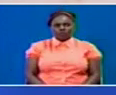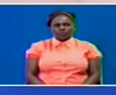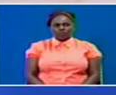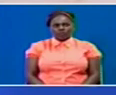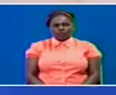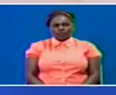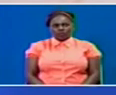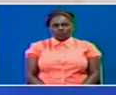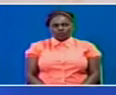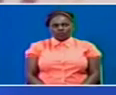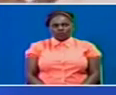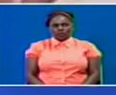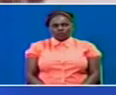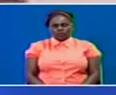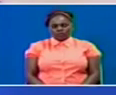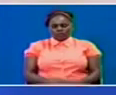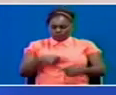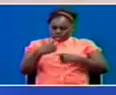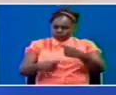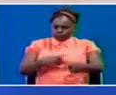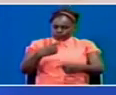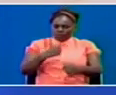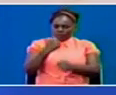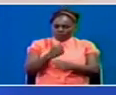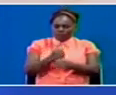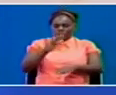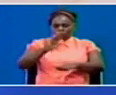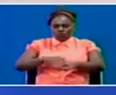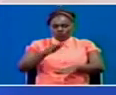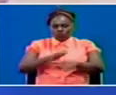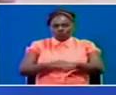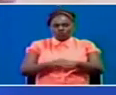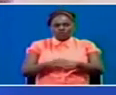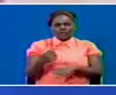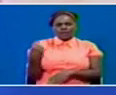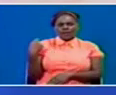which has remained consistent in the number of